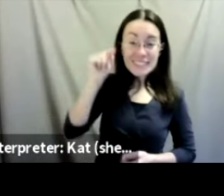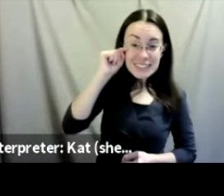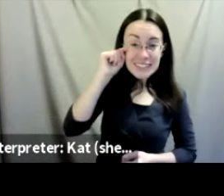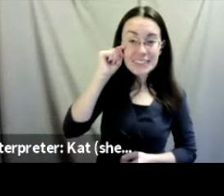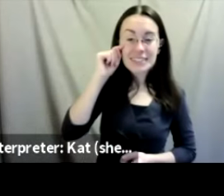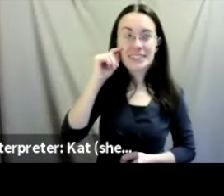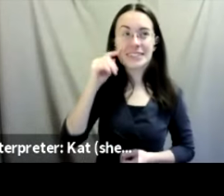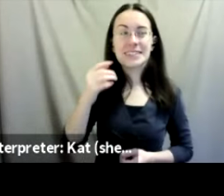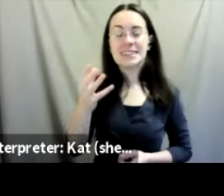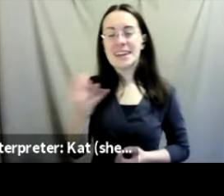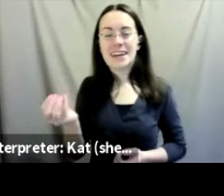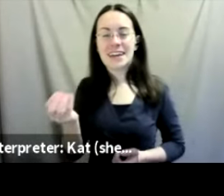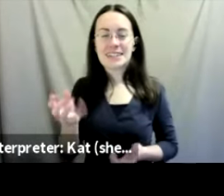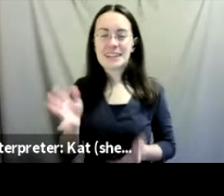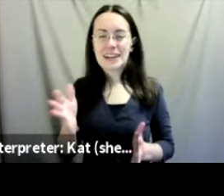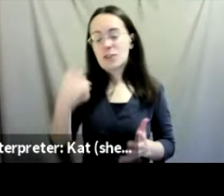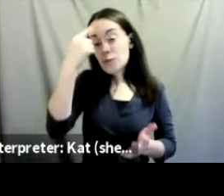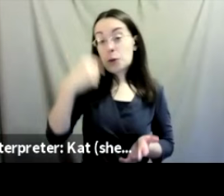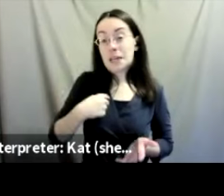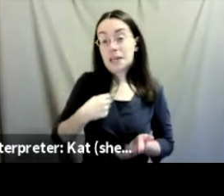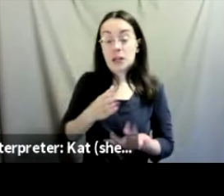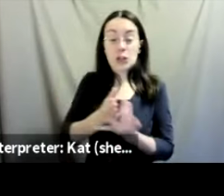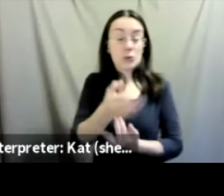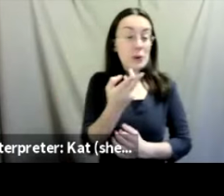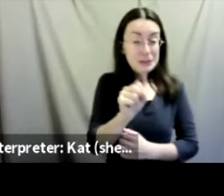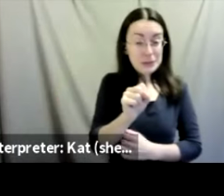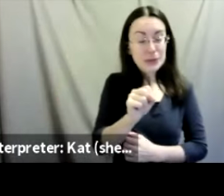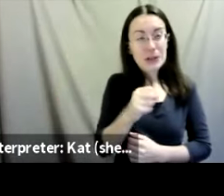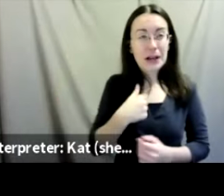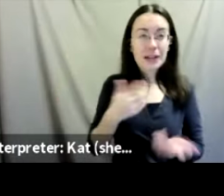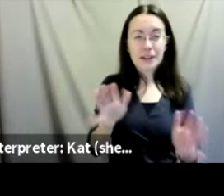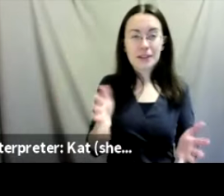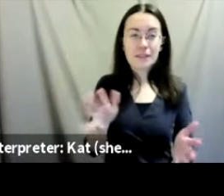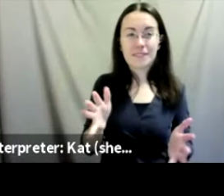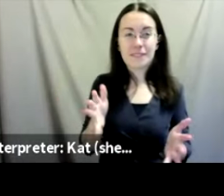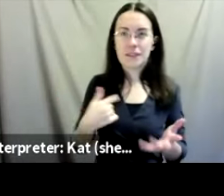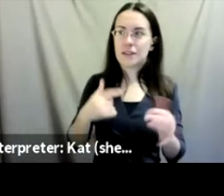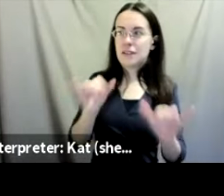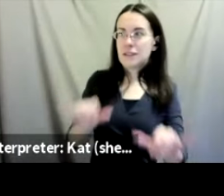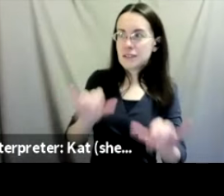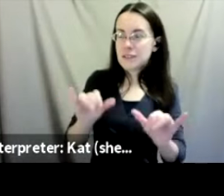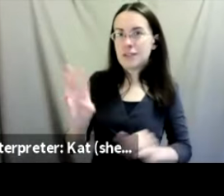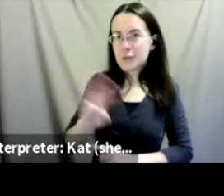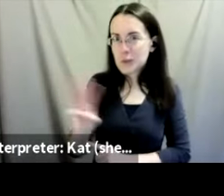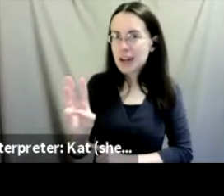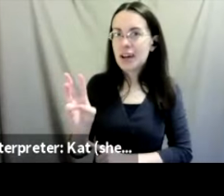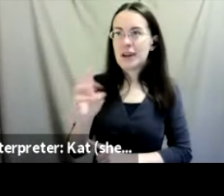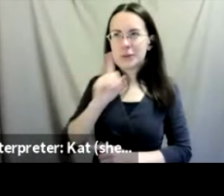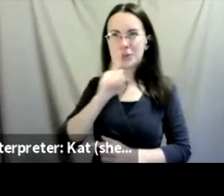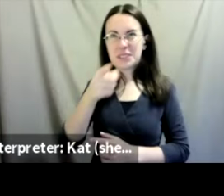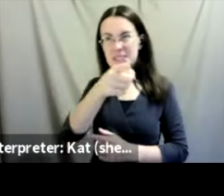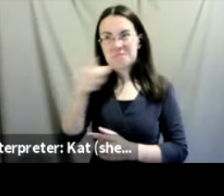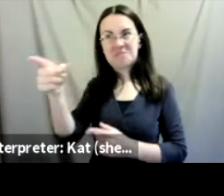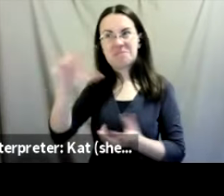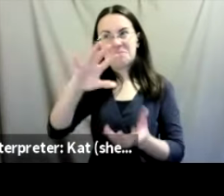you're kind of, at least for me, through high school, I kind of realized like, wow, there's some really messed up things going on in